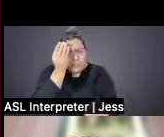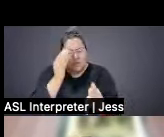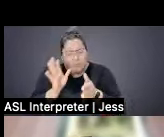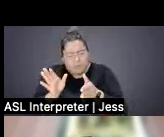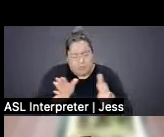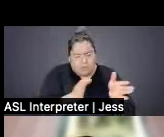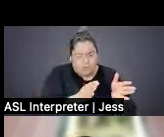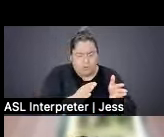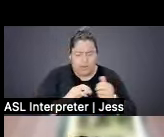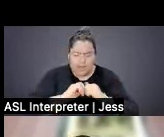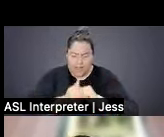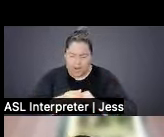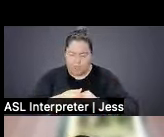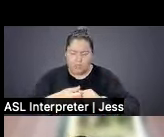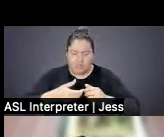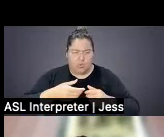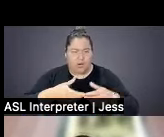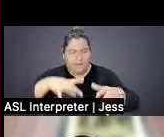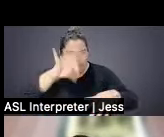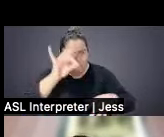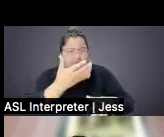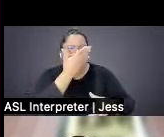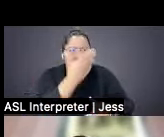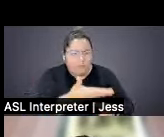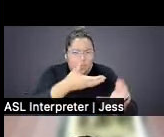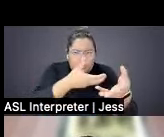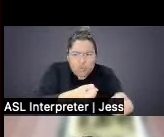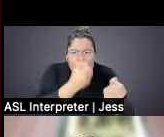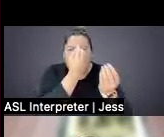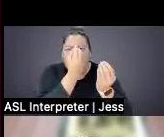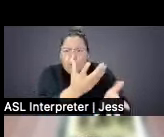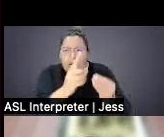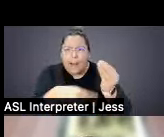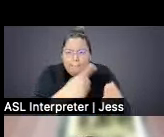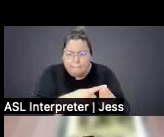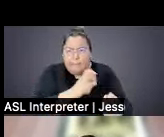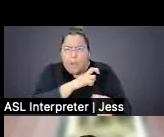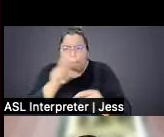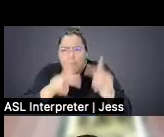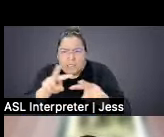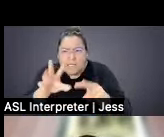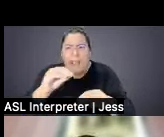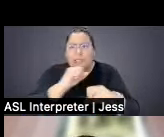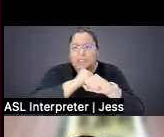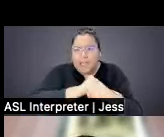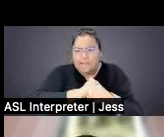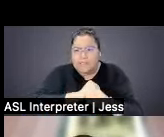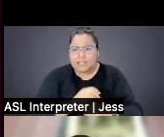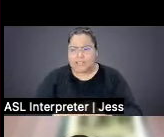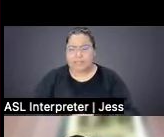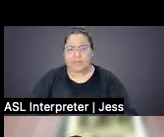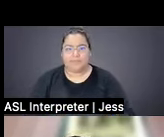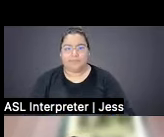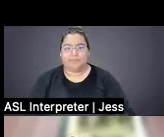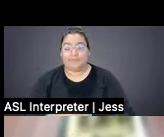trusted information streams about policing and safety. So just in a moment, I'm going to pass it to our